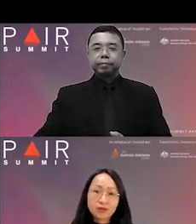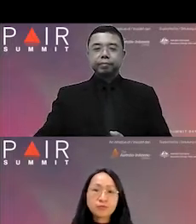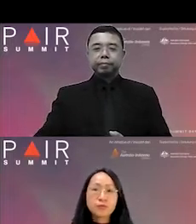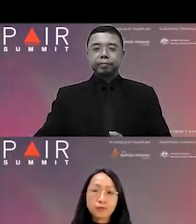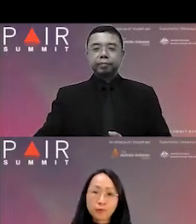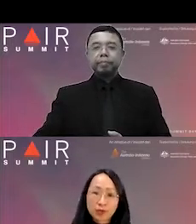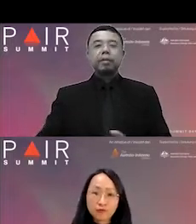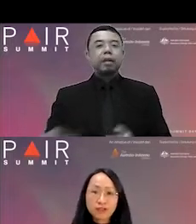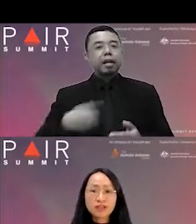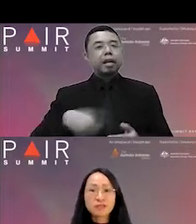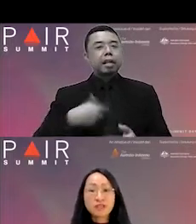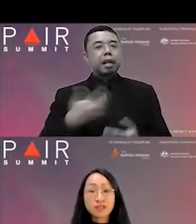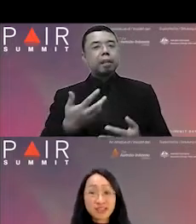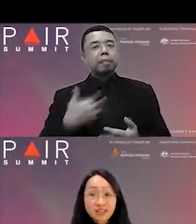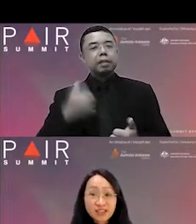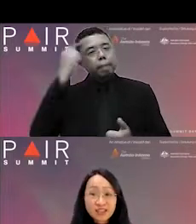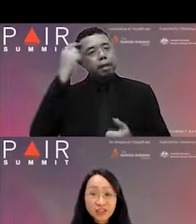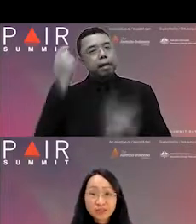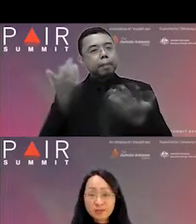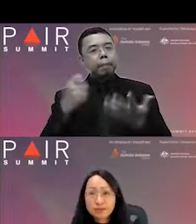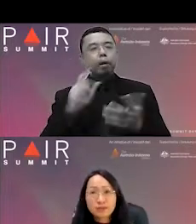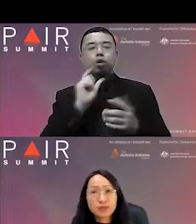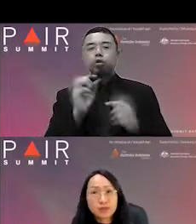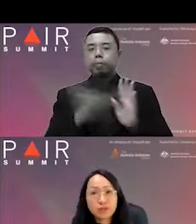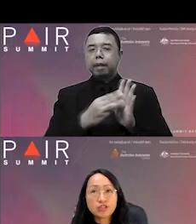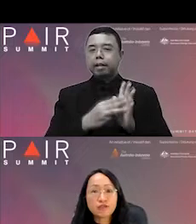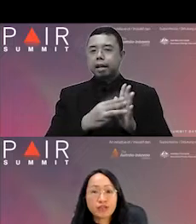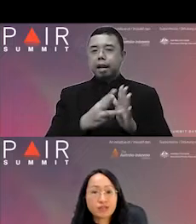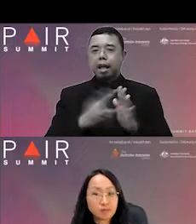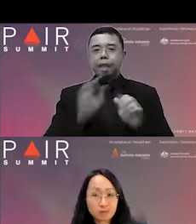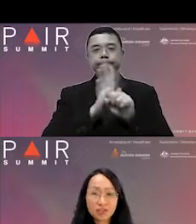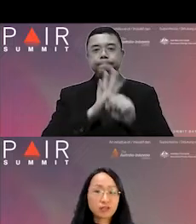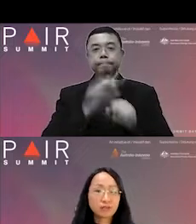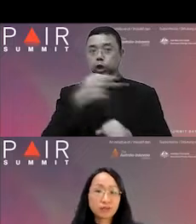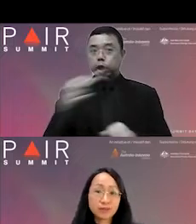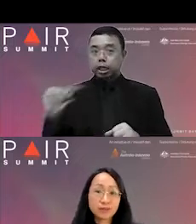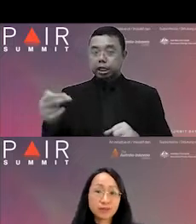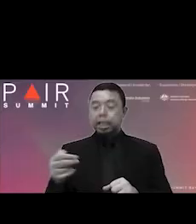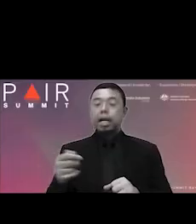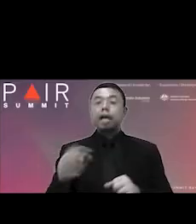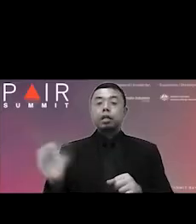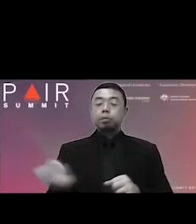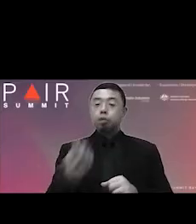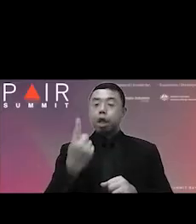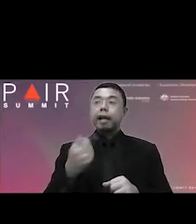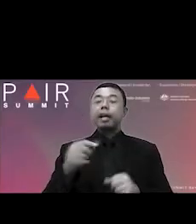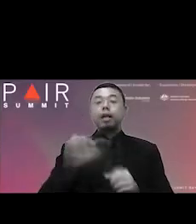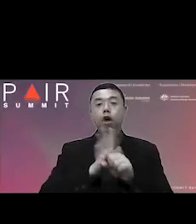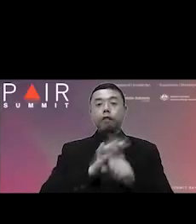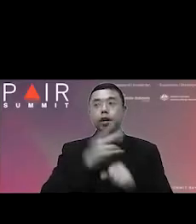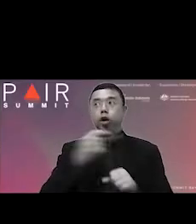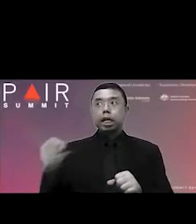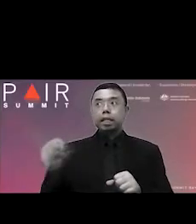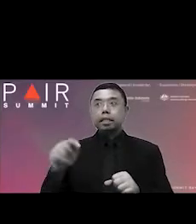all know, when COVID-19 pandemic started last year, Indonesia faced major people and health issues because of